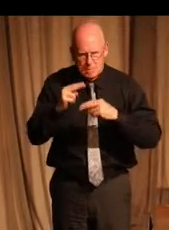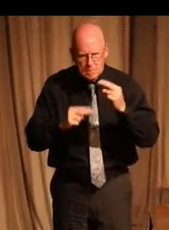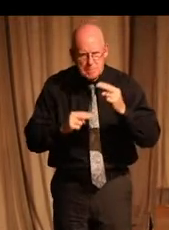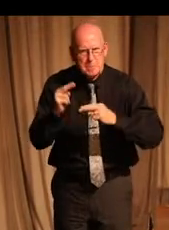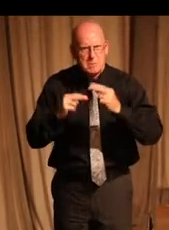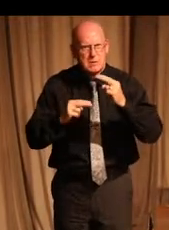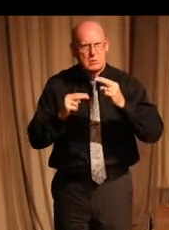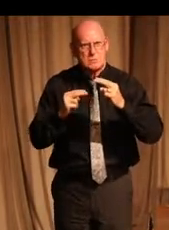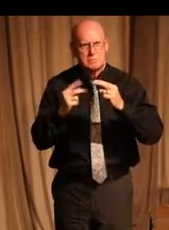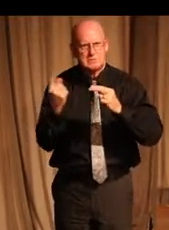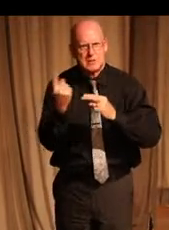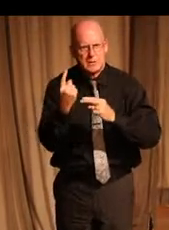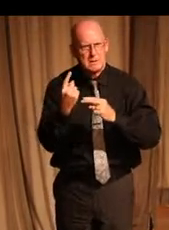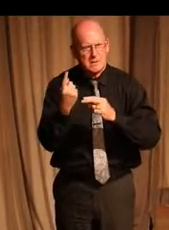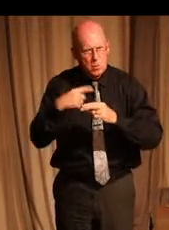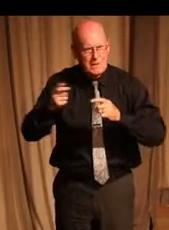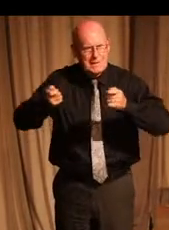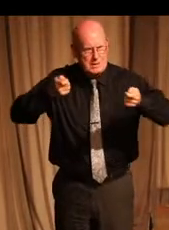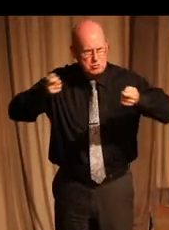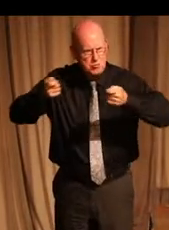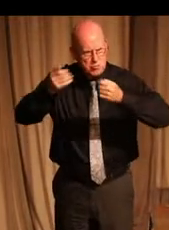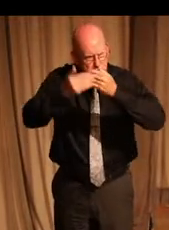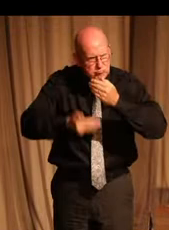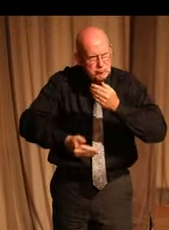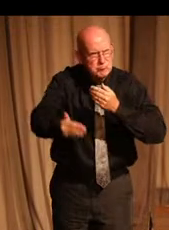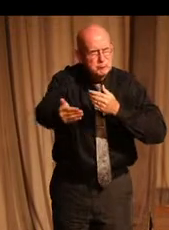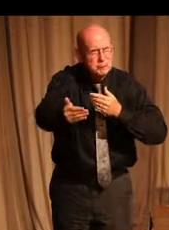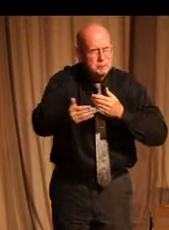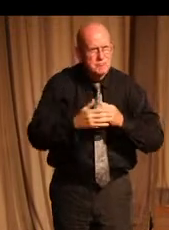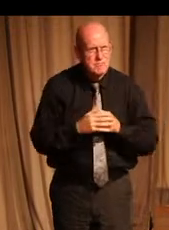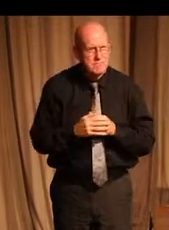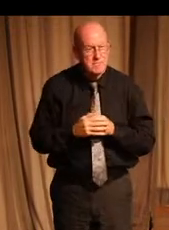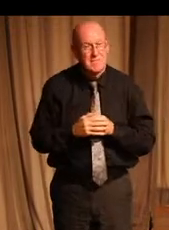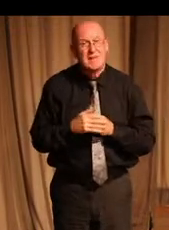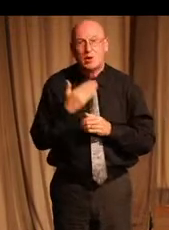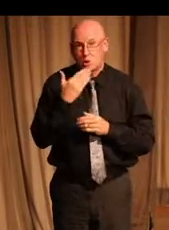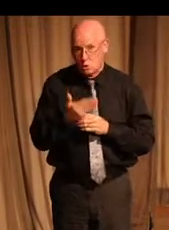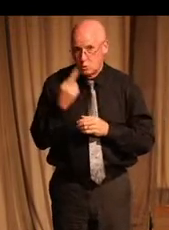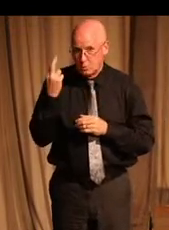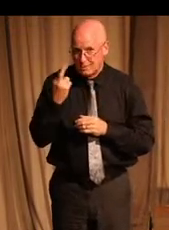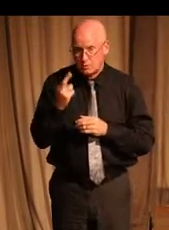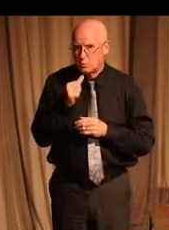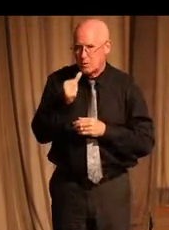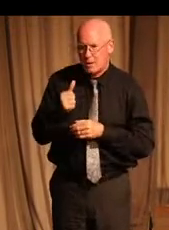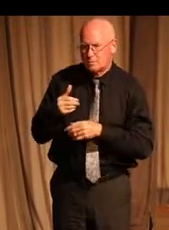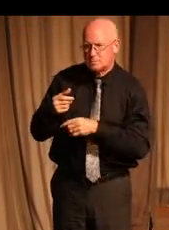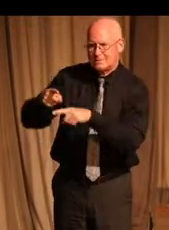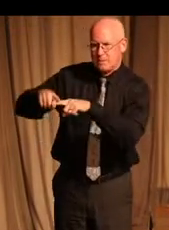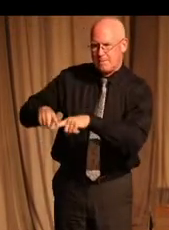our futures that we have real control of, because there's a good reason to not have faith in other institutions.